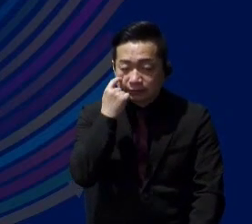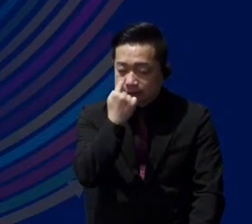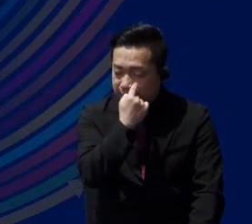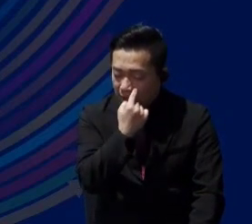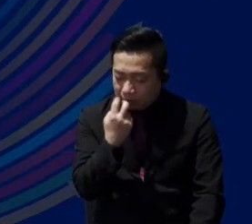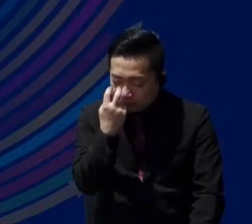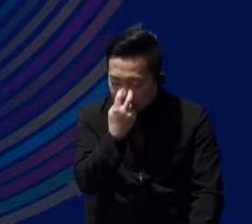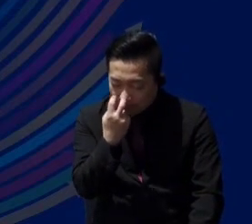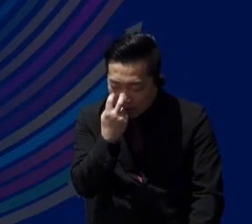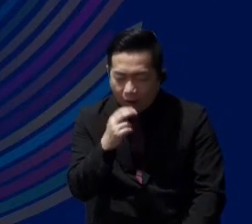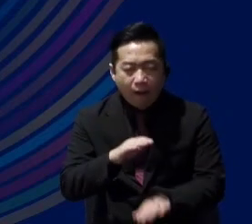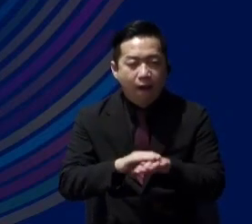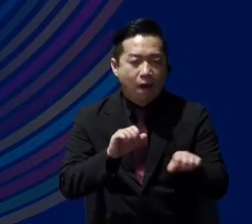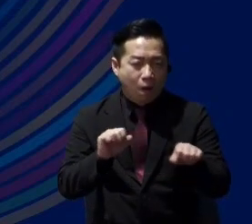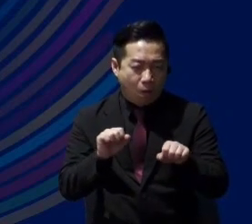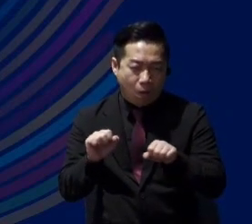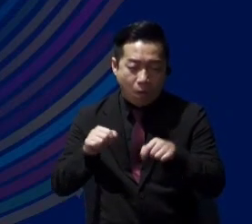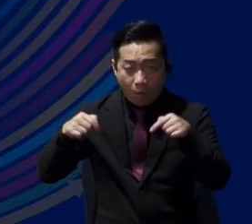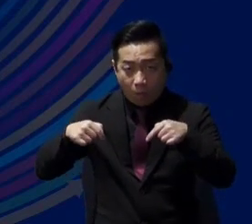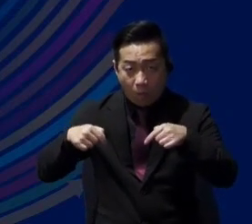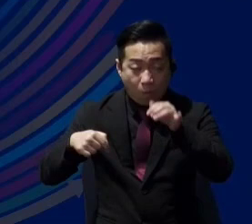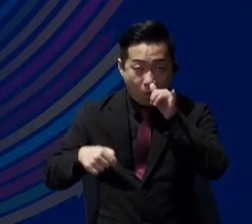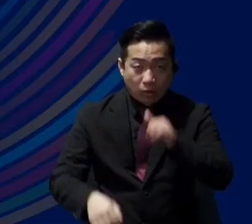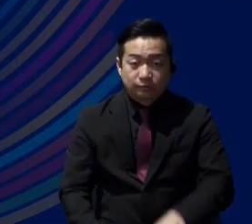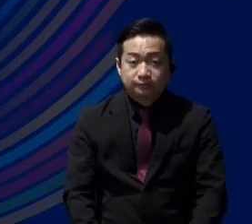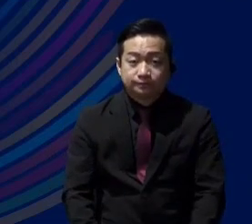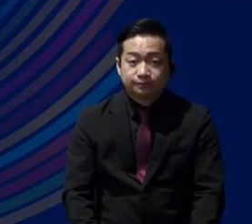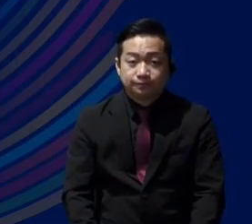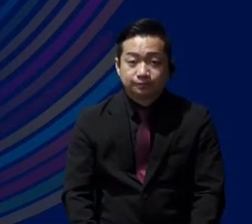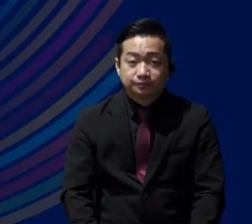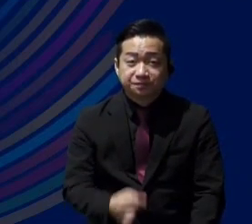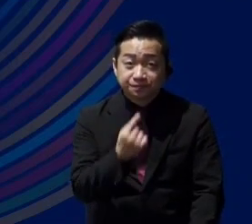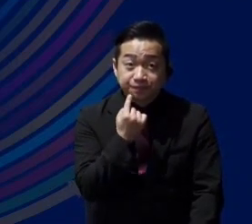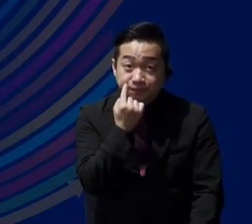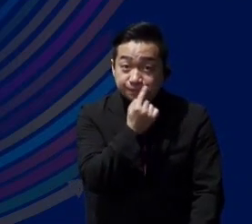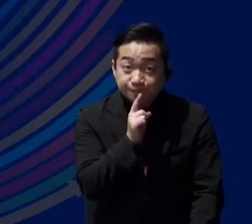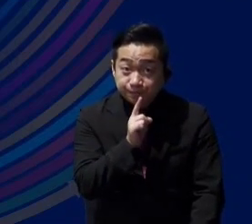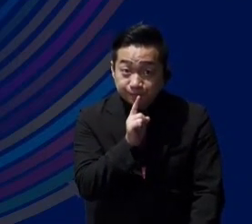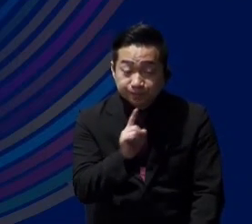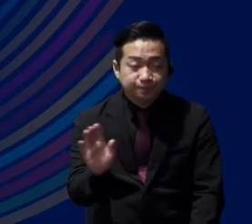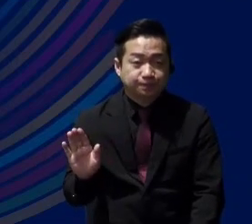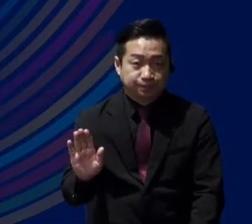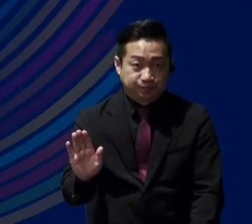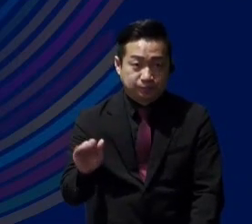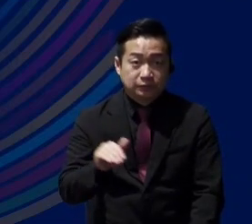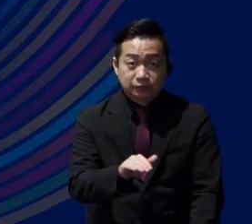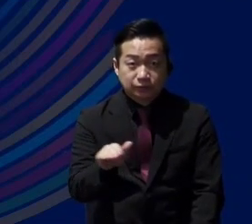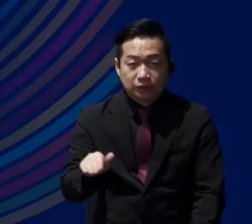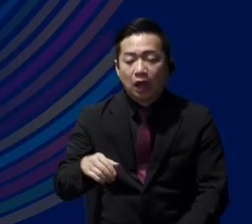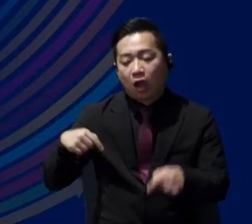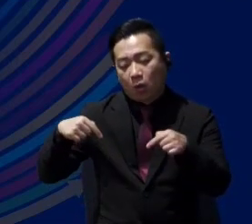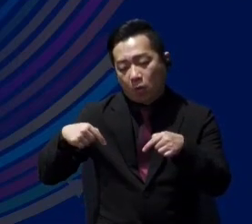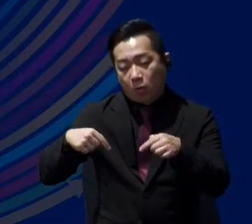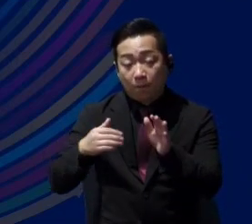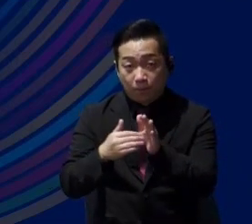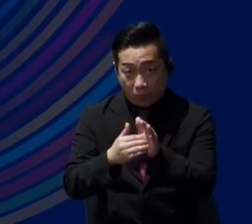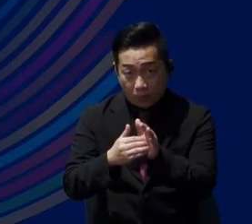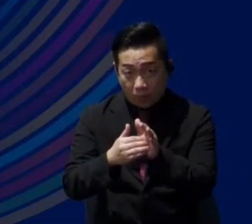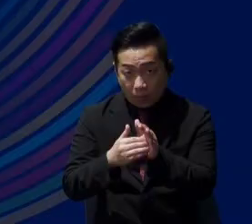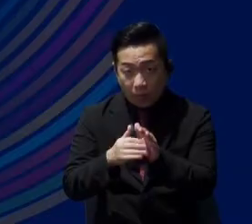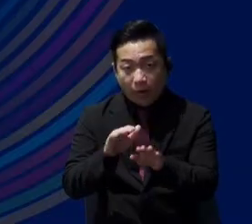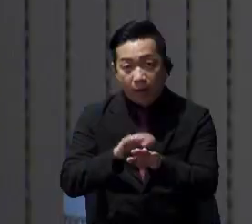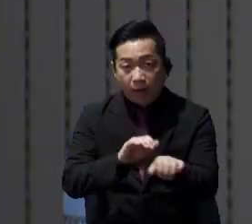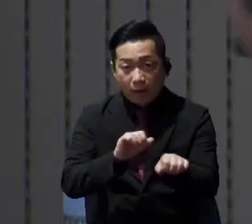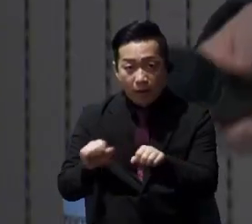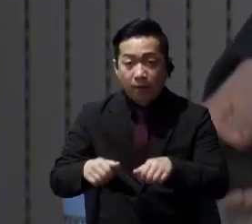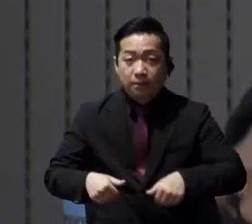We have to stop talking just about the facts and the evidence. We have an emergency in our hands. We need to act. Thank you very